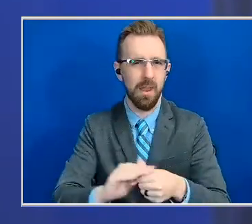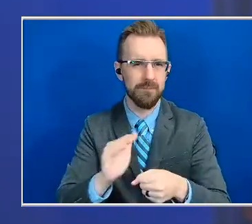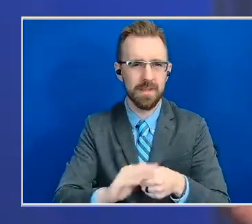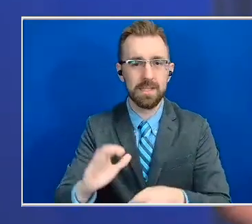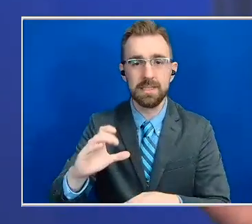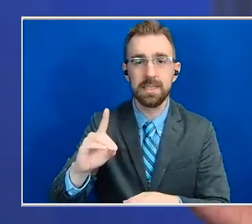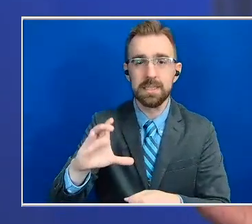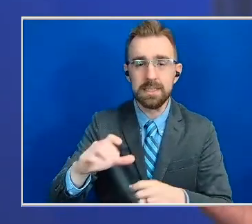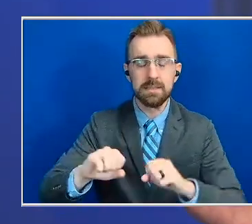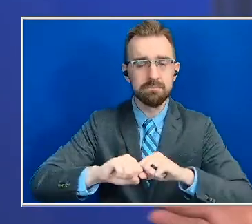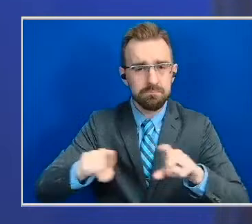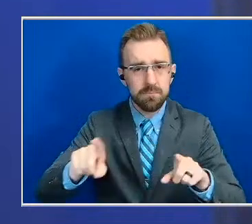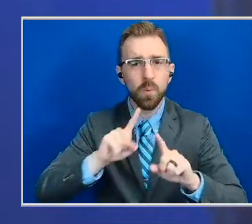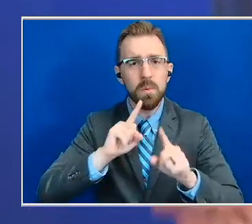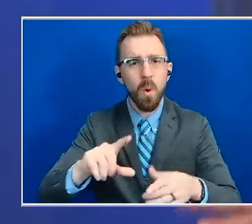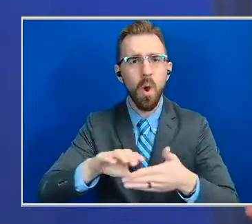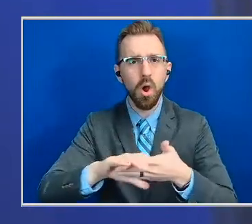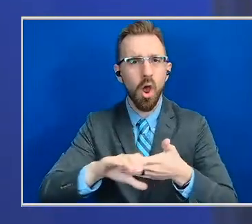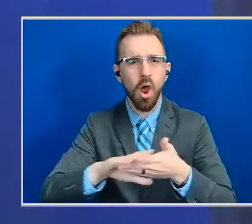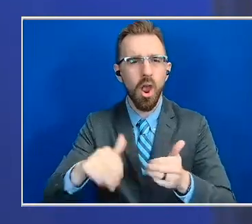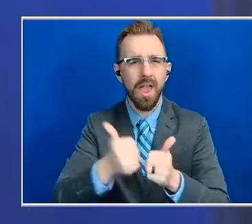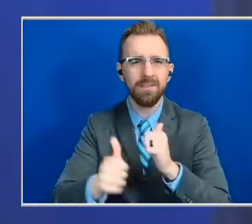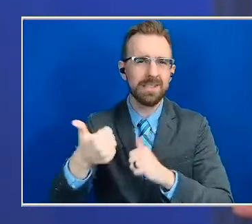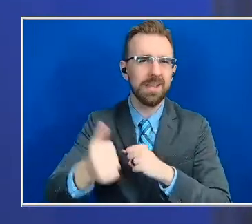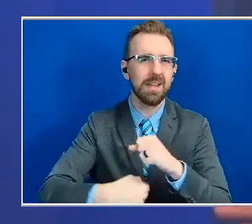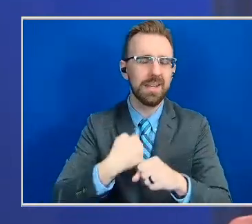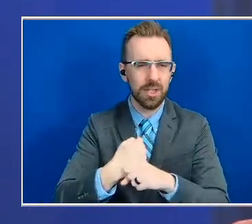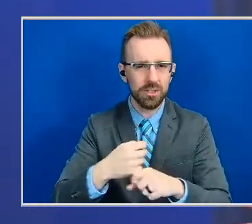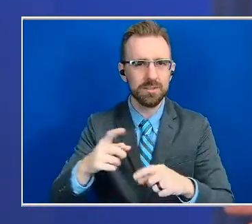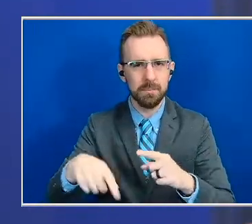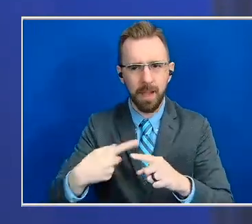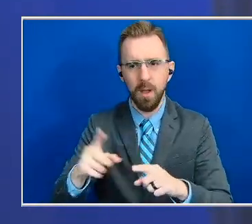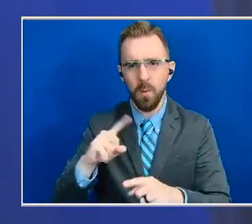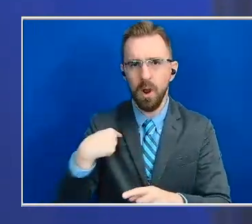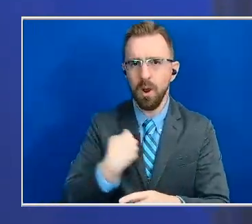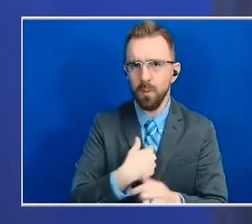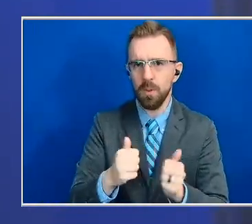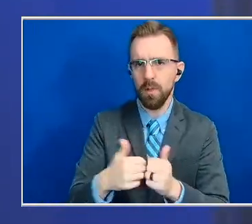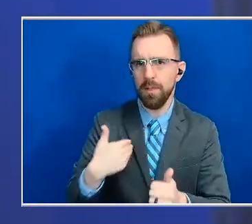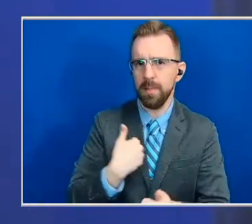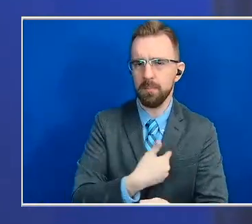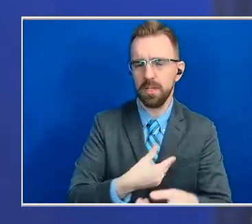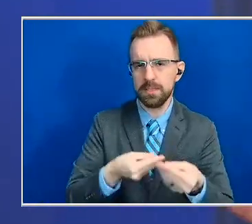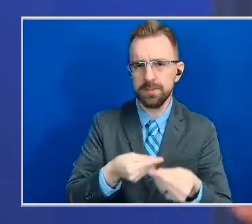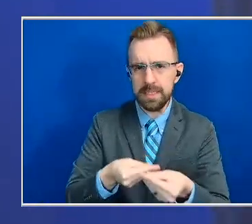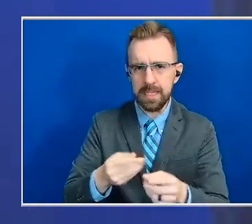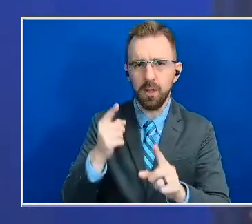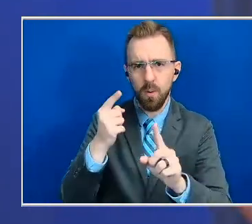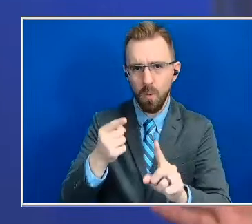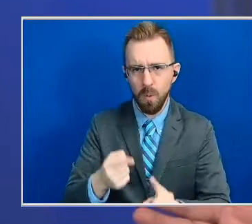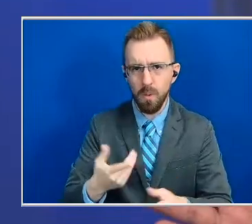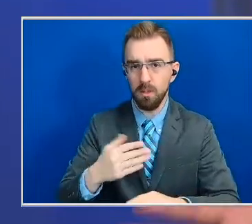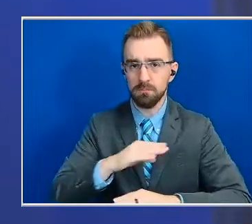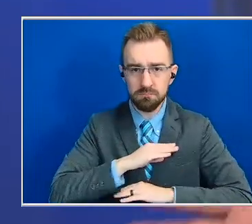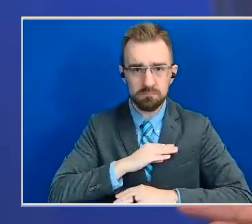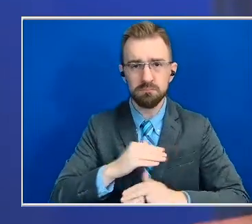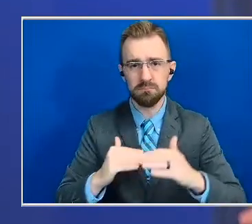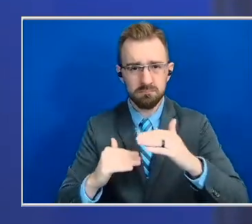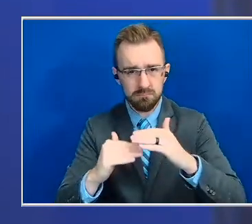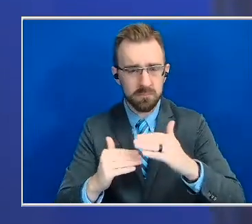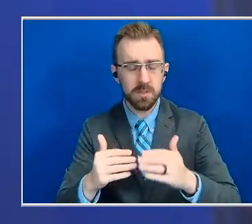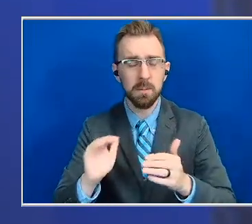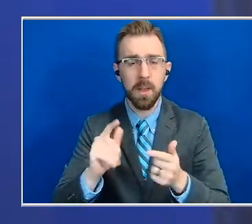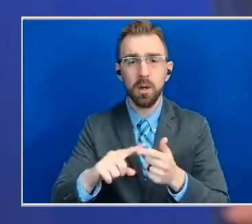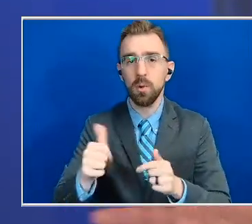cards every 10 years or so about where are we in our breastfeeding, goals. So if you compare to 10 years ago, we are in a much